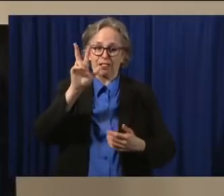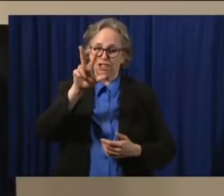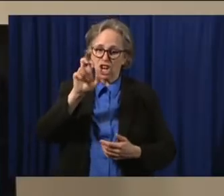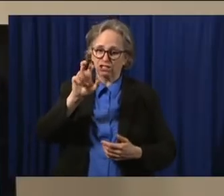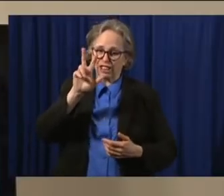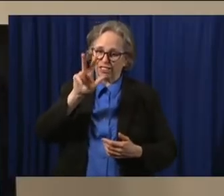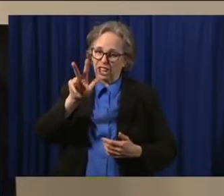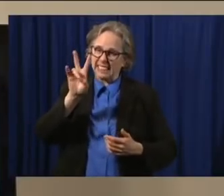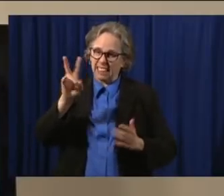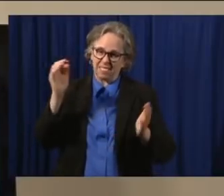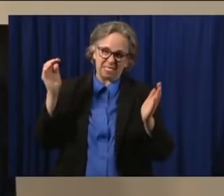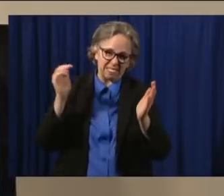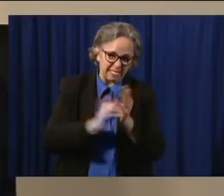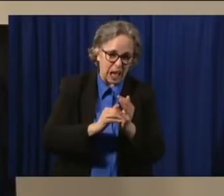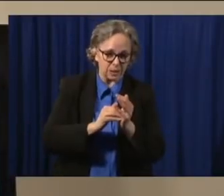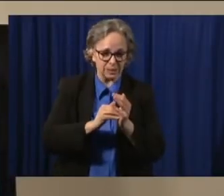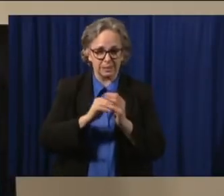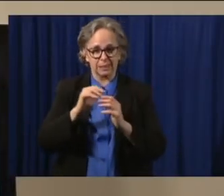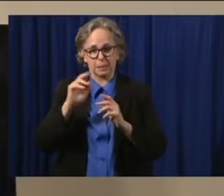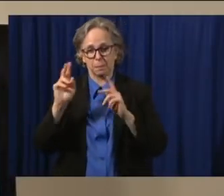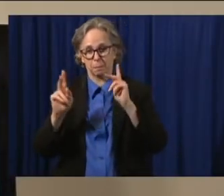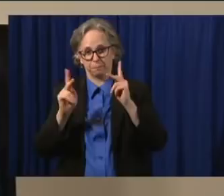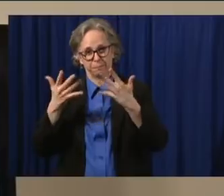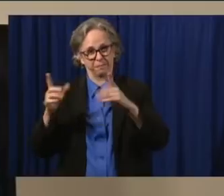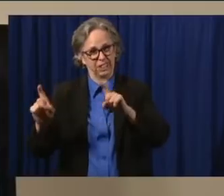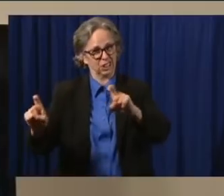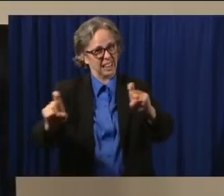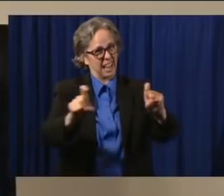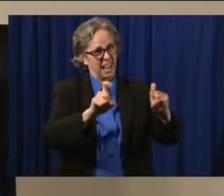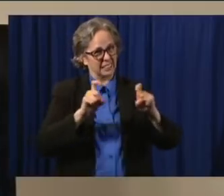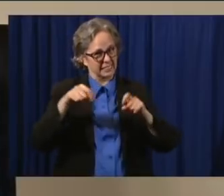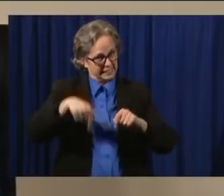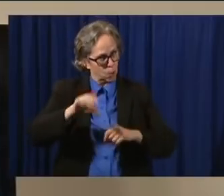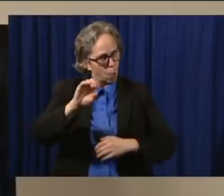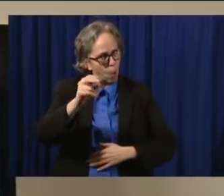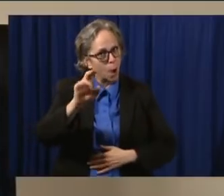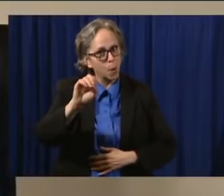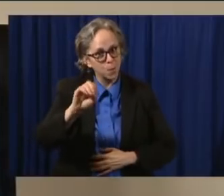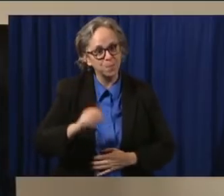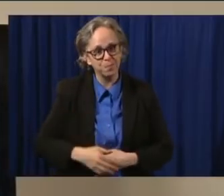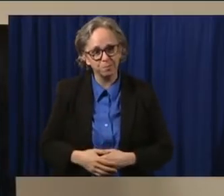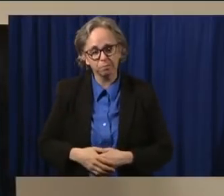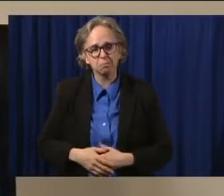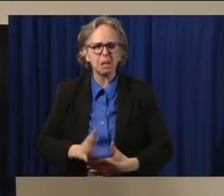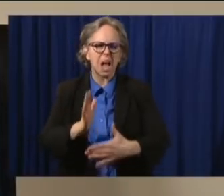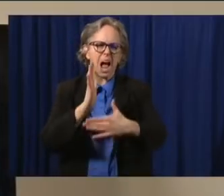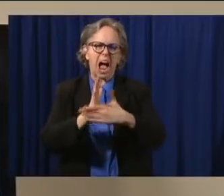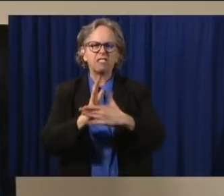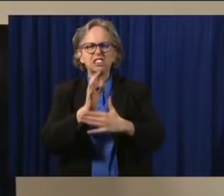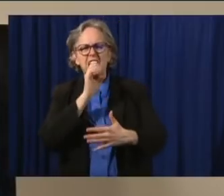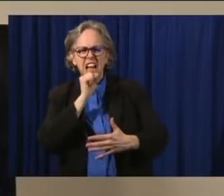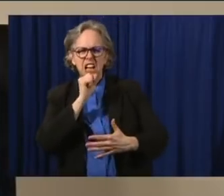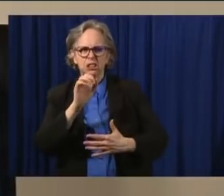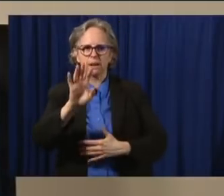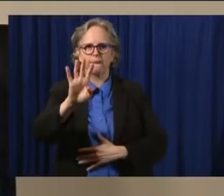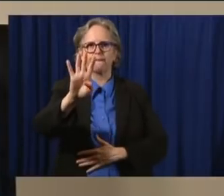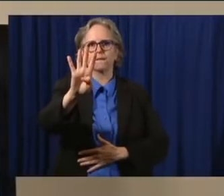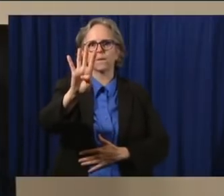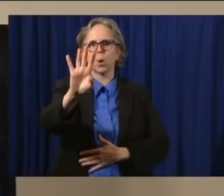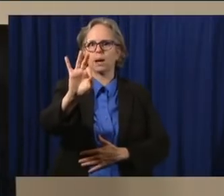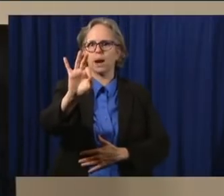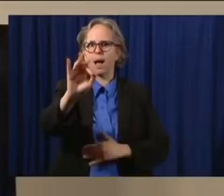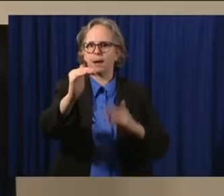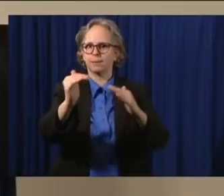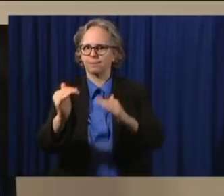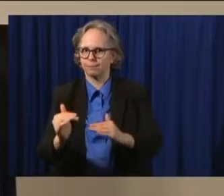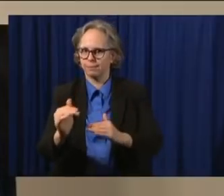337,000 individuals in Ohio at this point. The median age of cases is now 49 years of